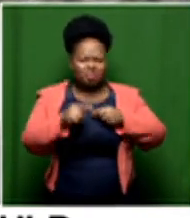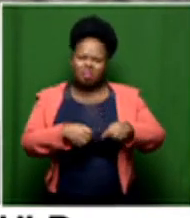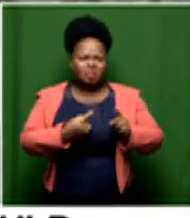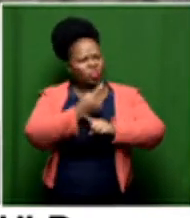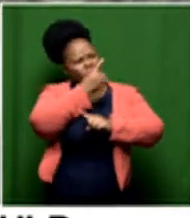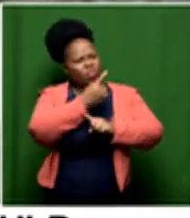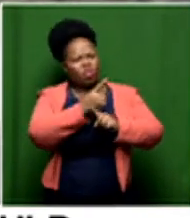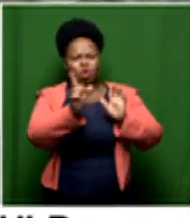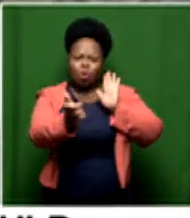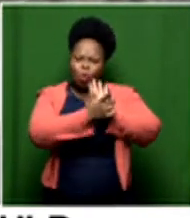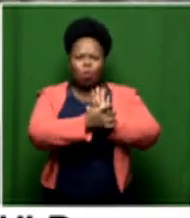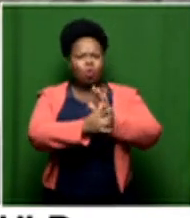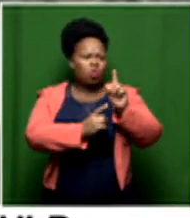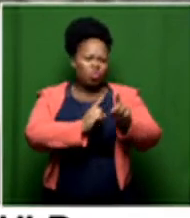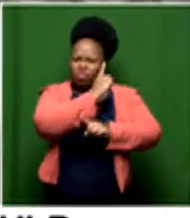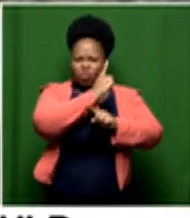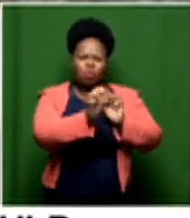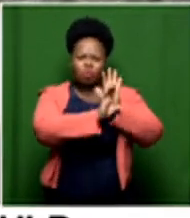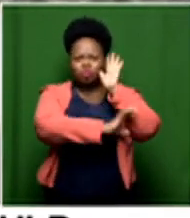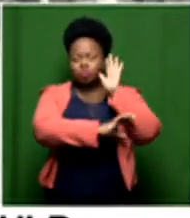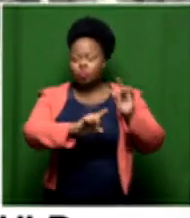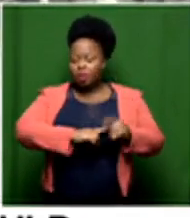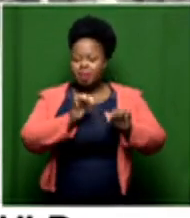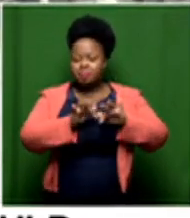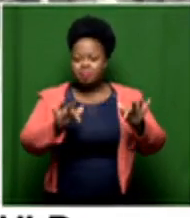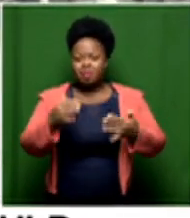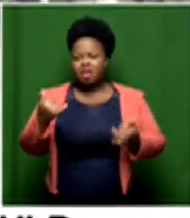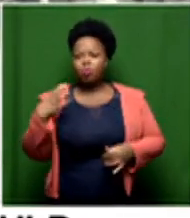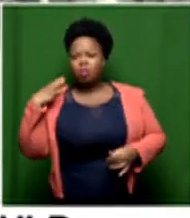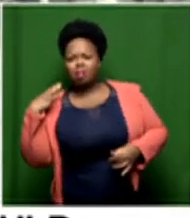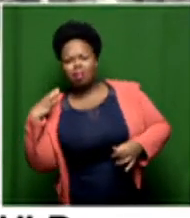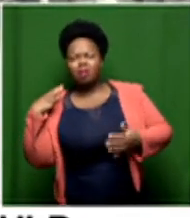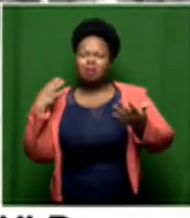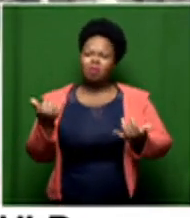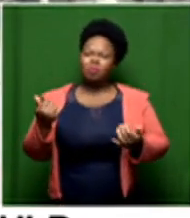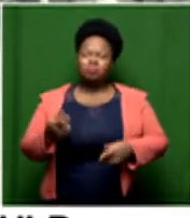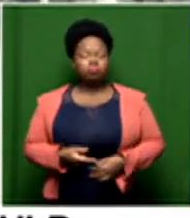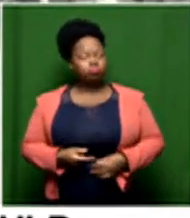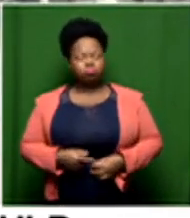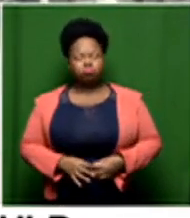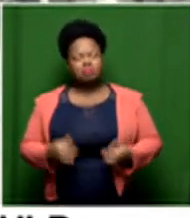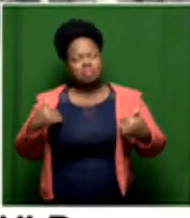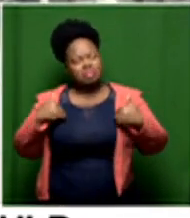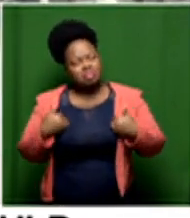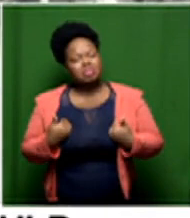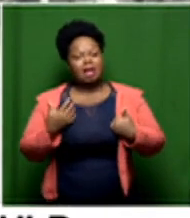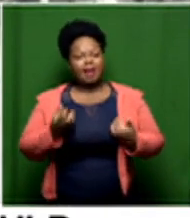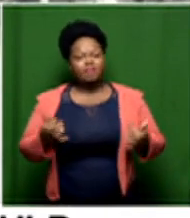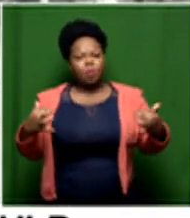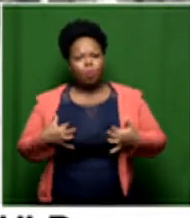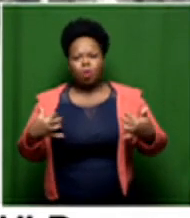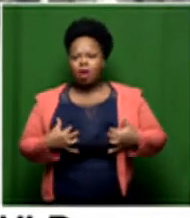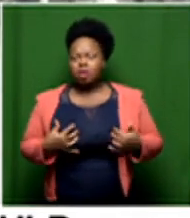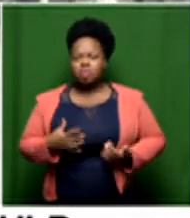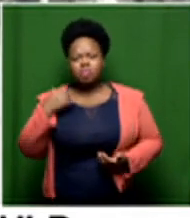unconstitutional because people are at the moment living with a huge amount of understandable anxiety about